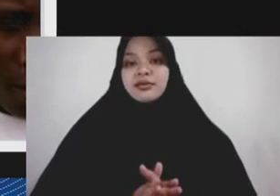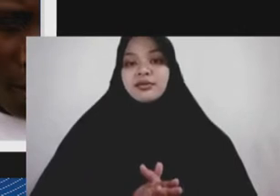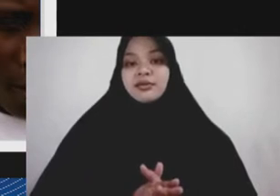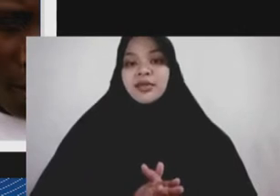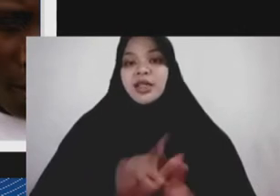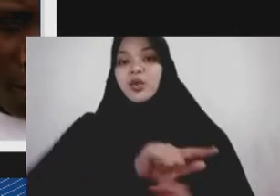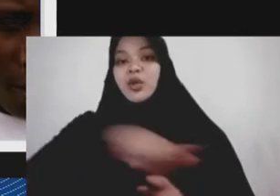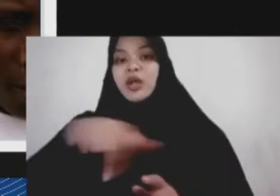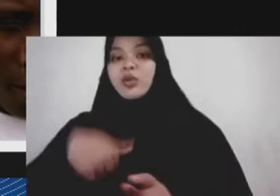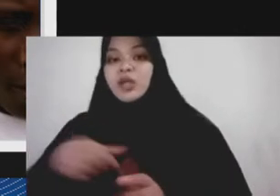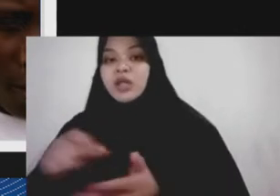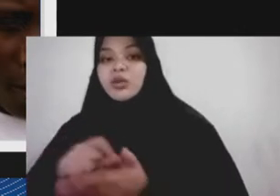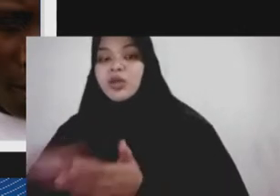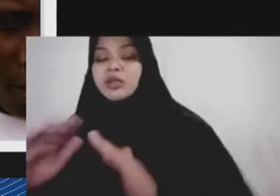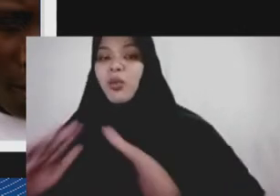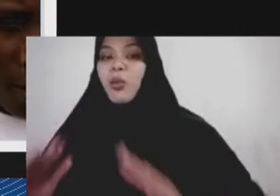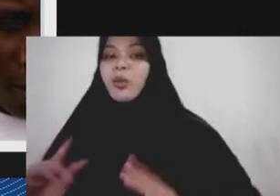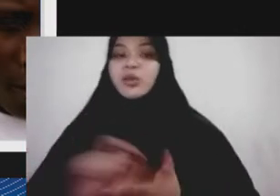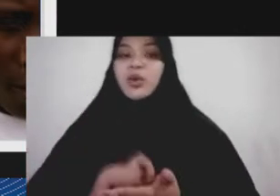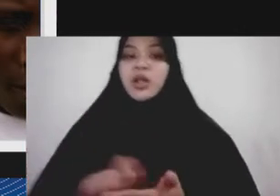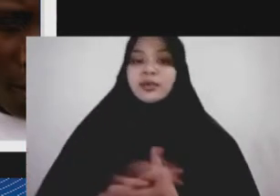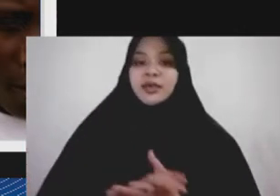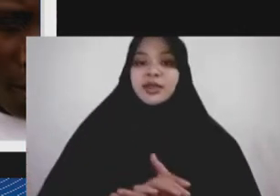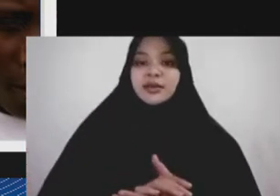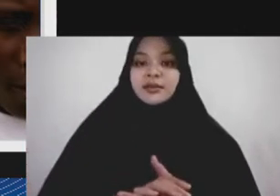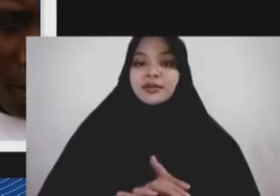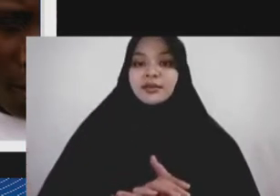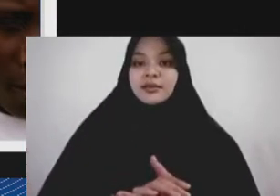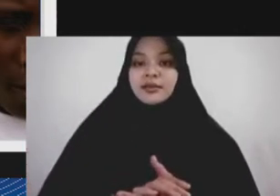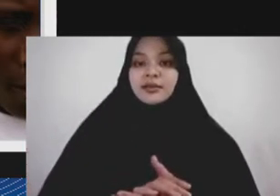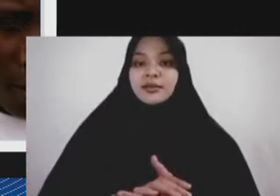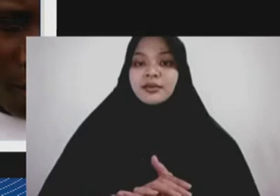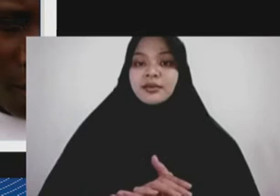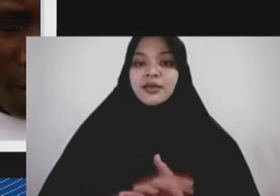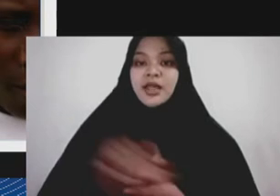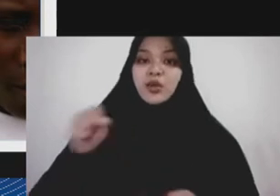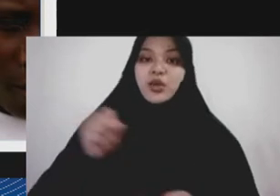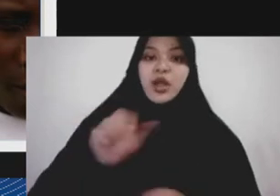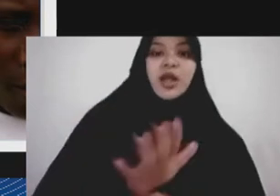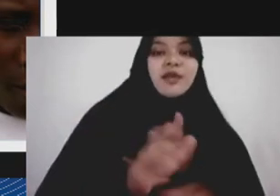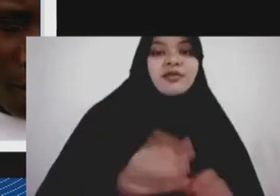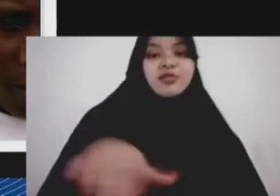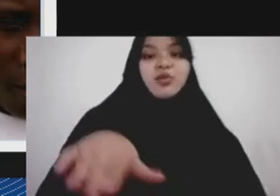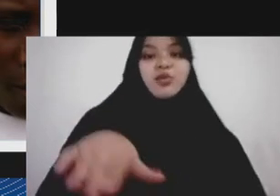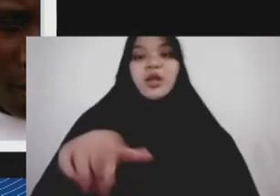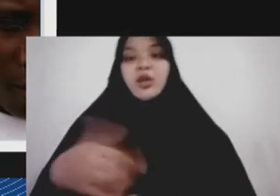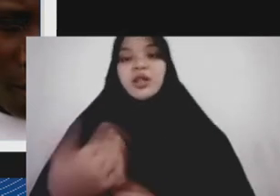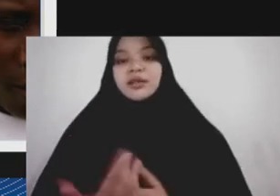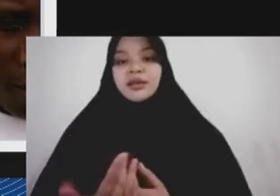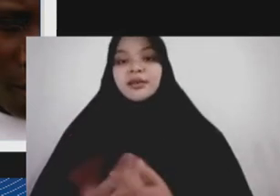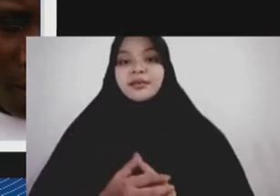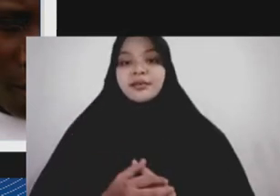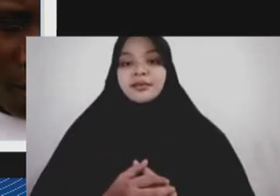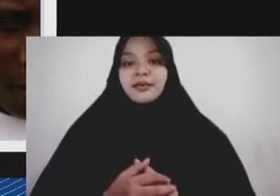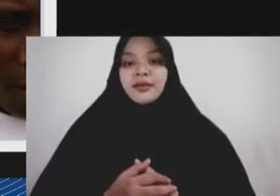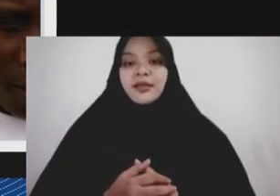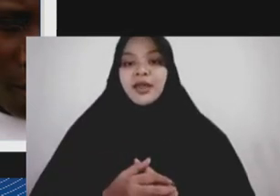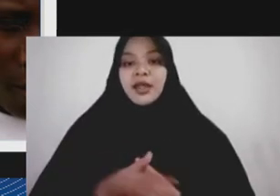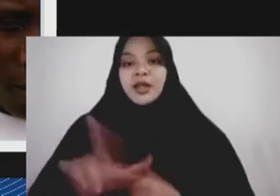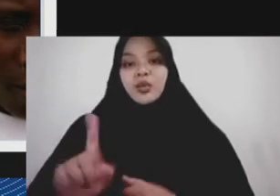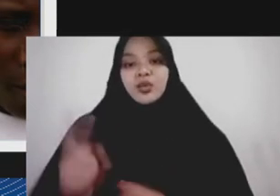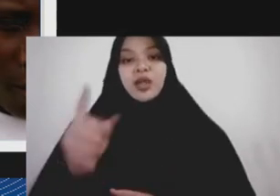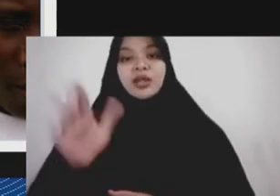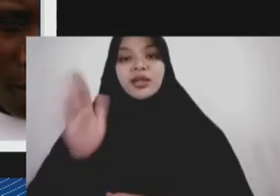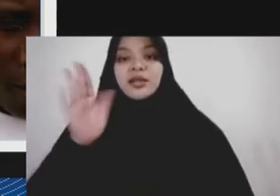gains that have been made over the last several decades and has disproportionately impacted girls, leading